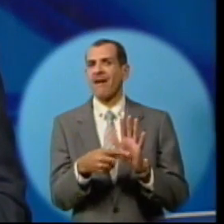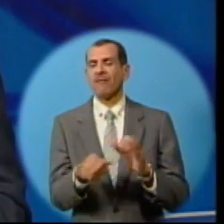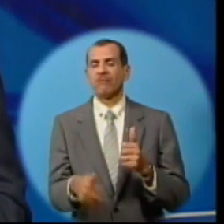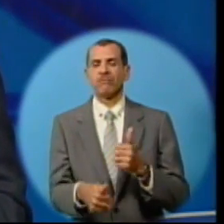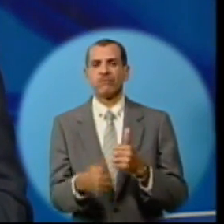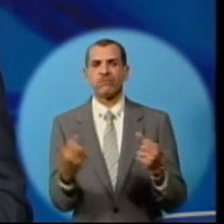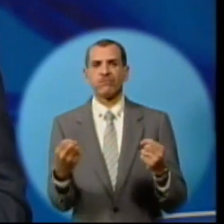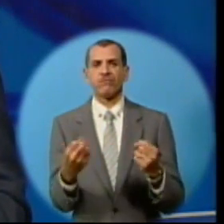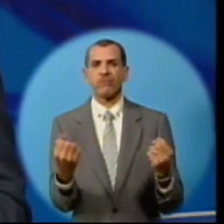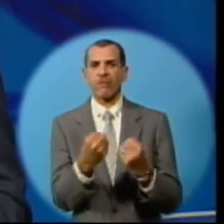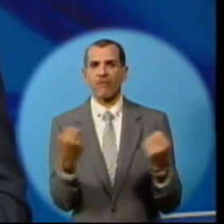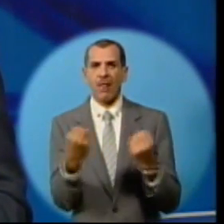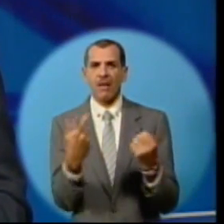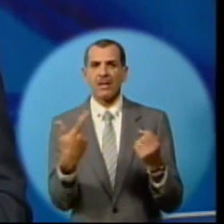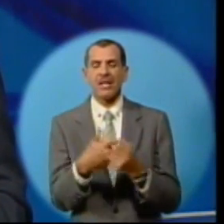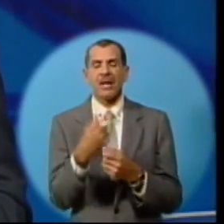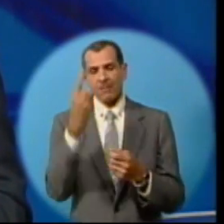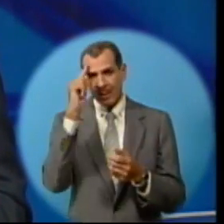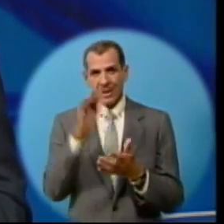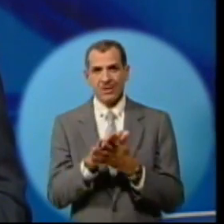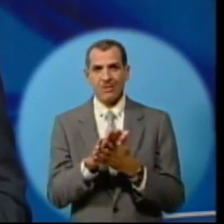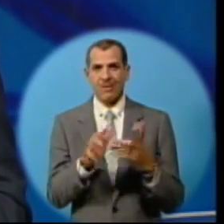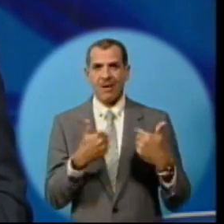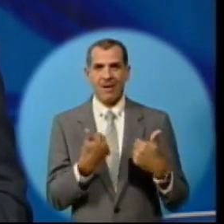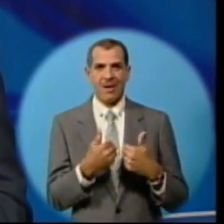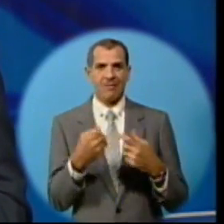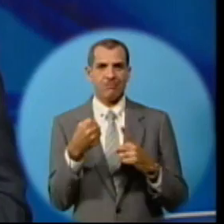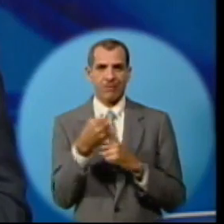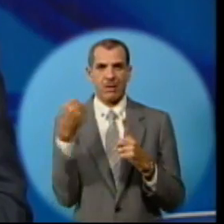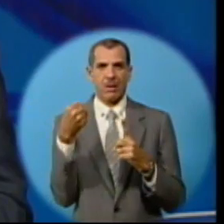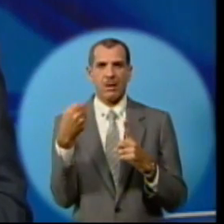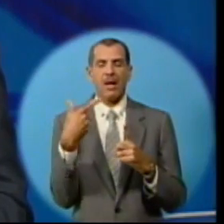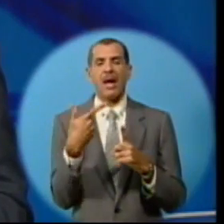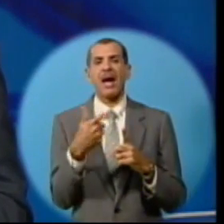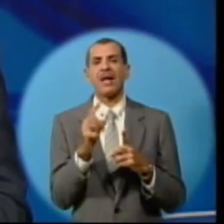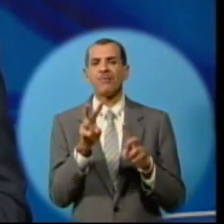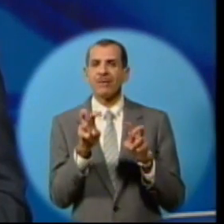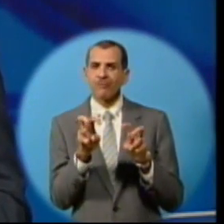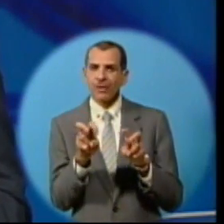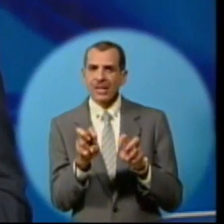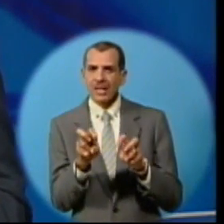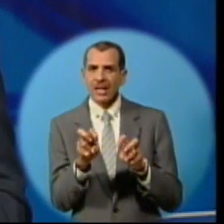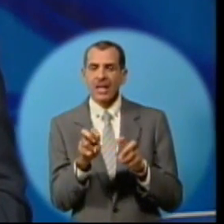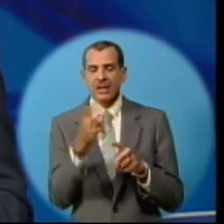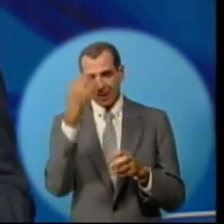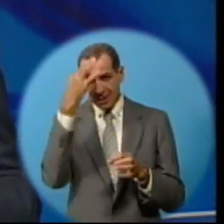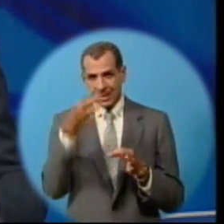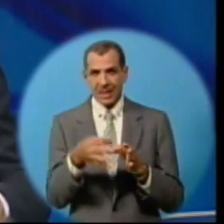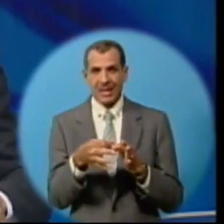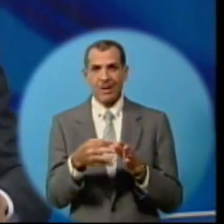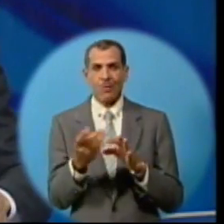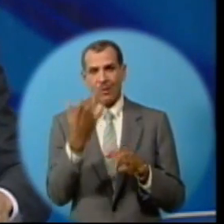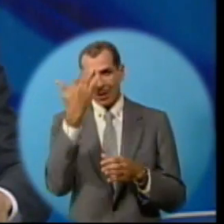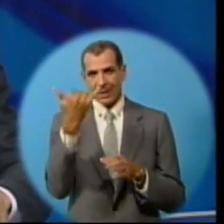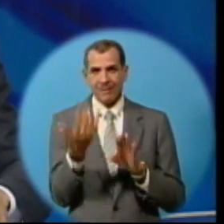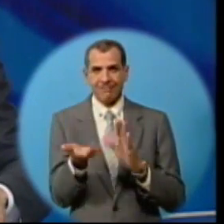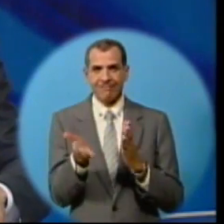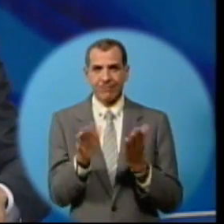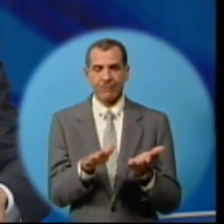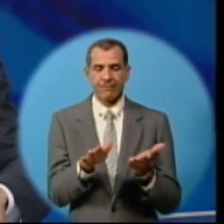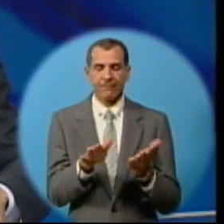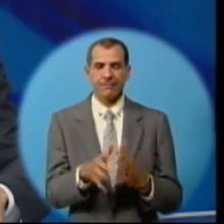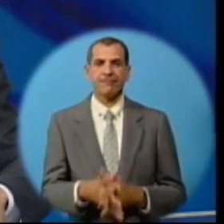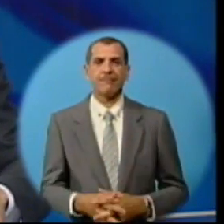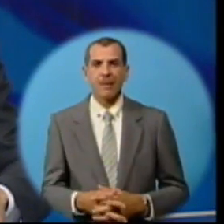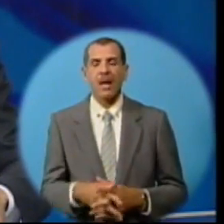scene suspect Mr. Carter passed away from a heart attack. A post-mortem is to be conducted to determine the cause of death.